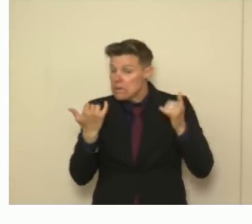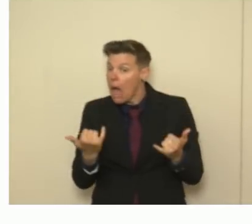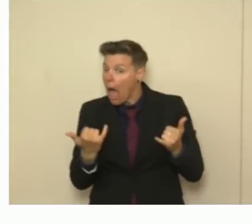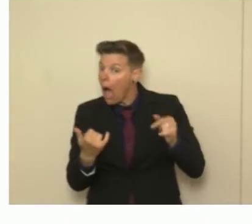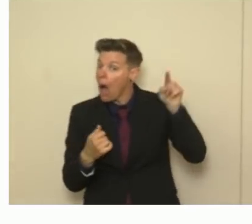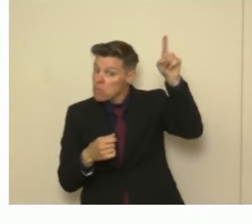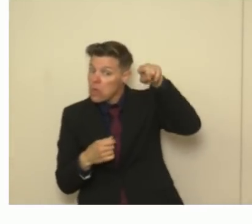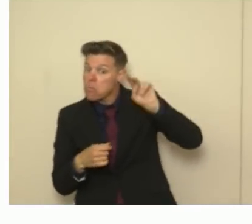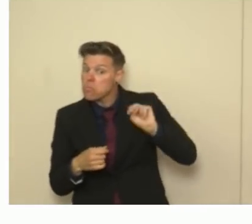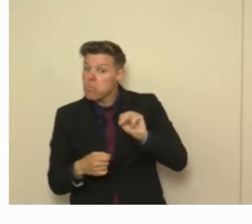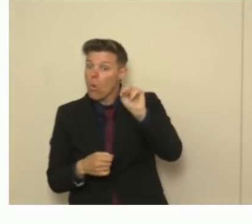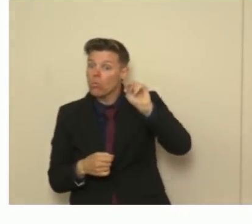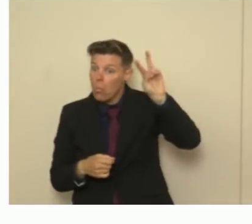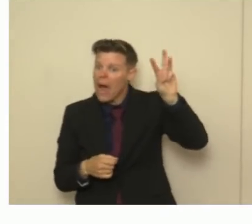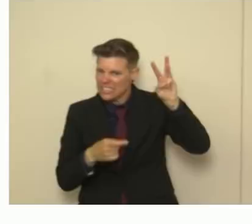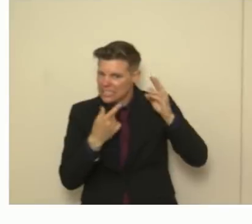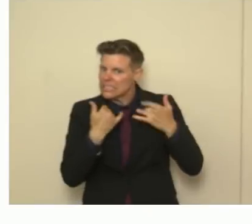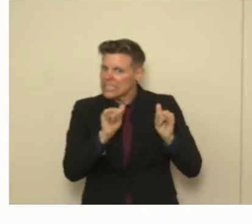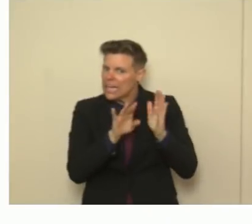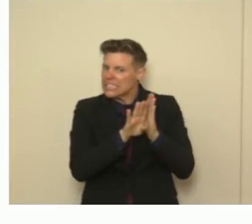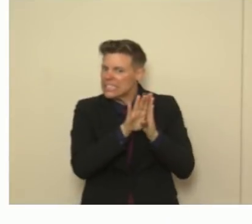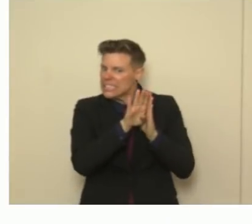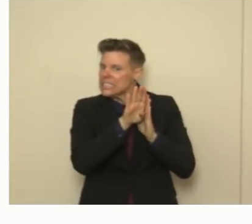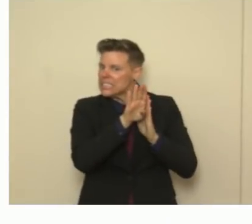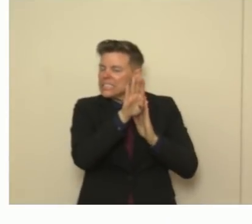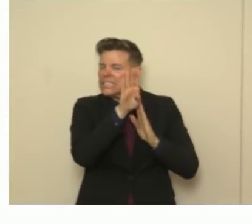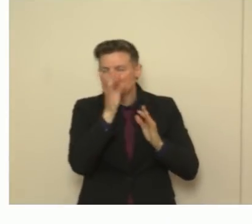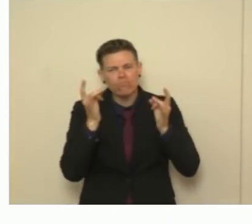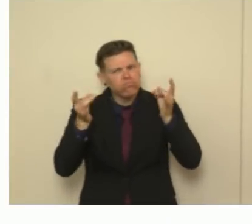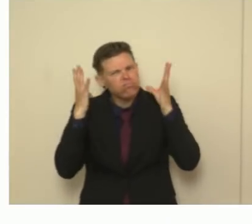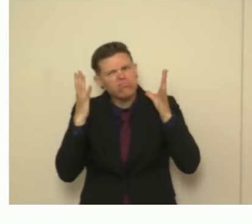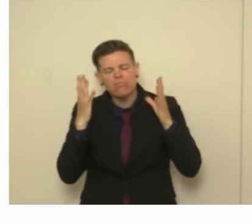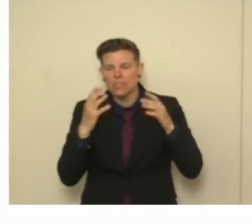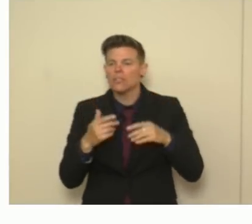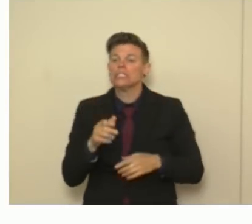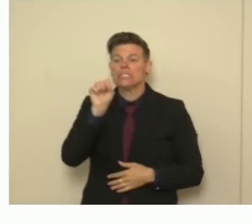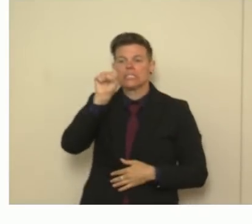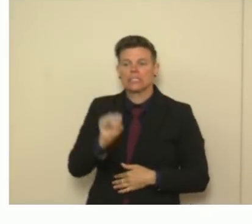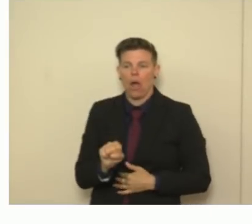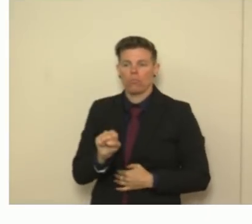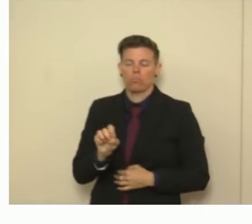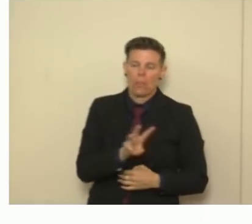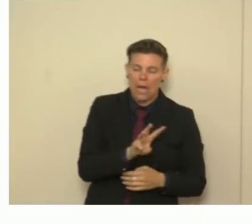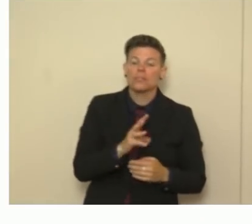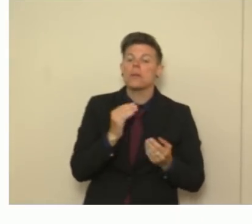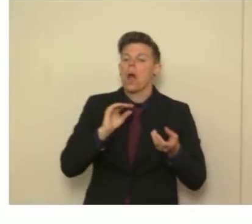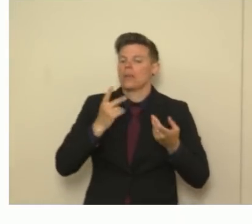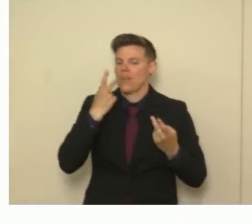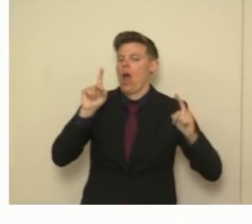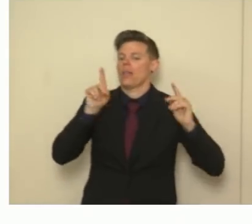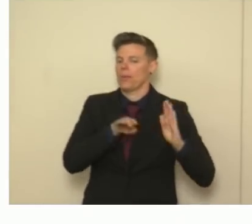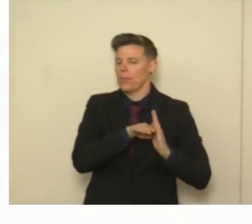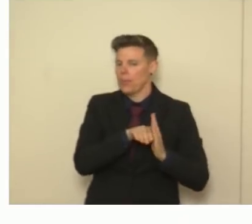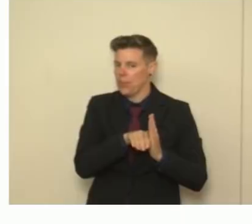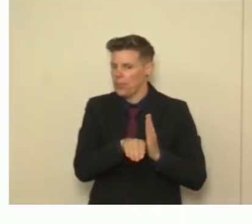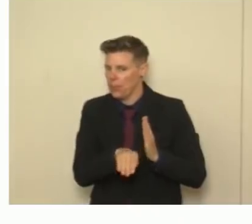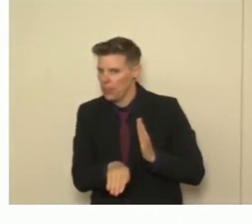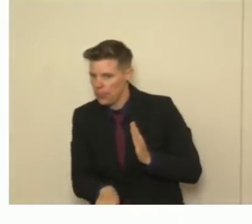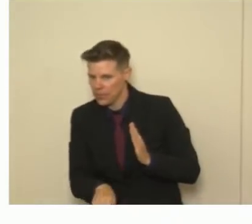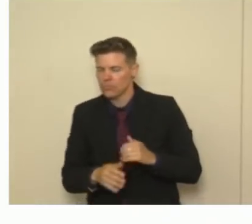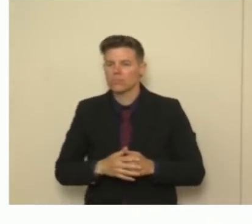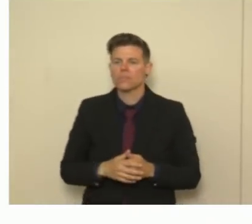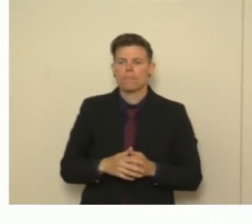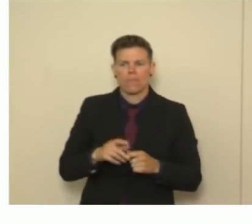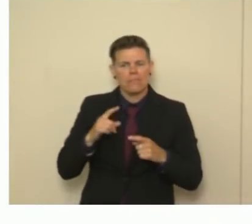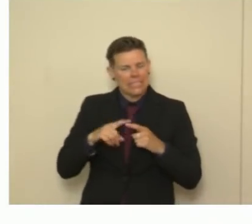creeping up again, which is worrisome. The Southwest actually going down finally, which is good news, but then very high